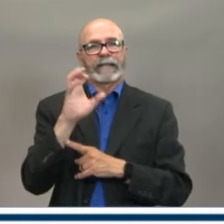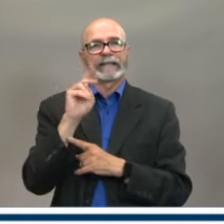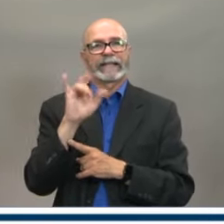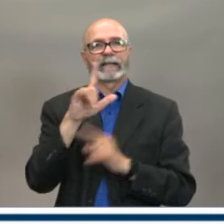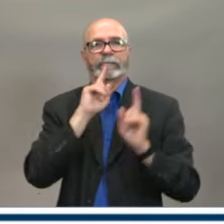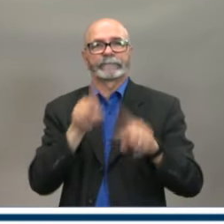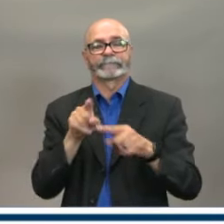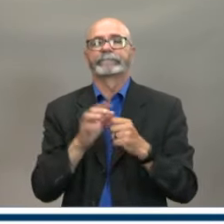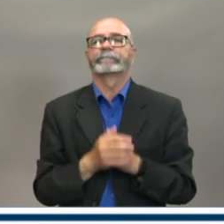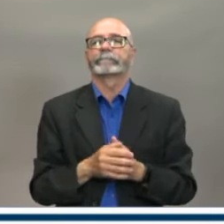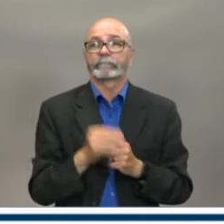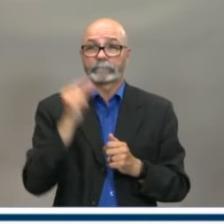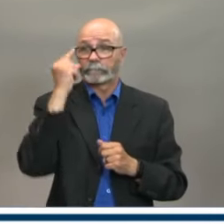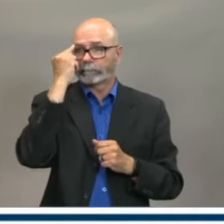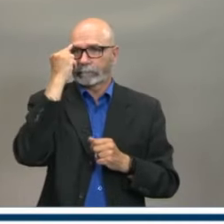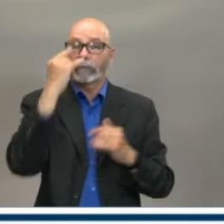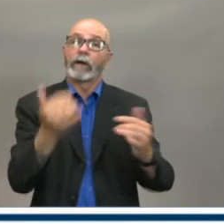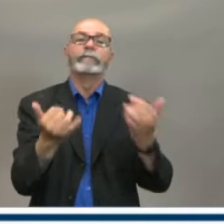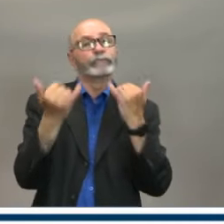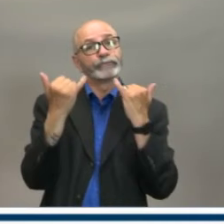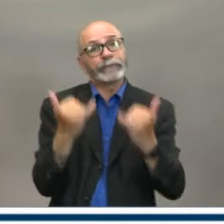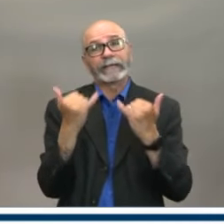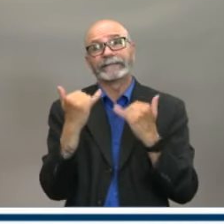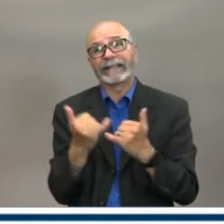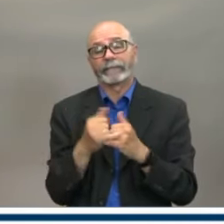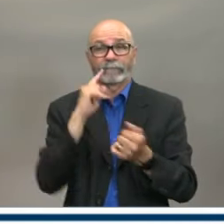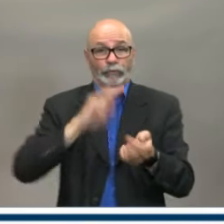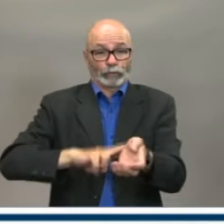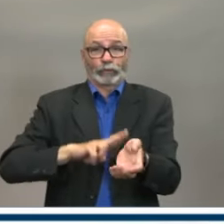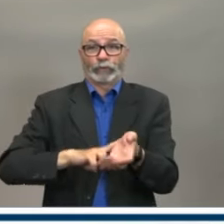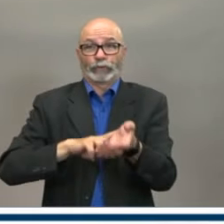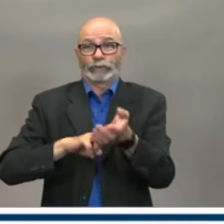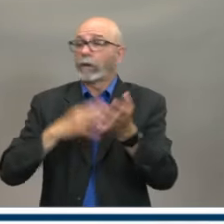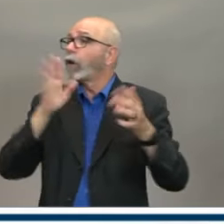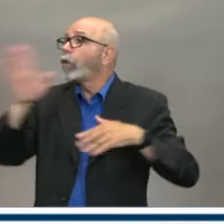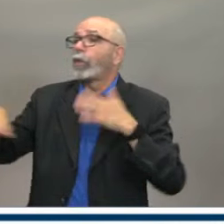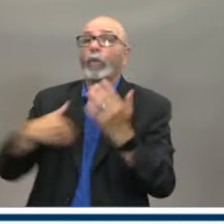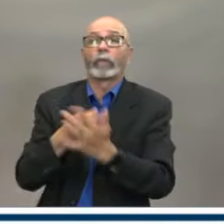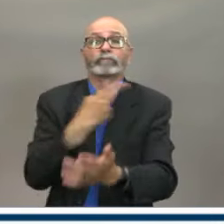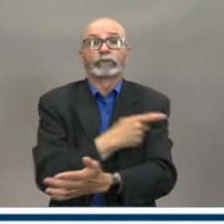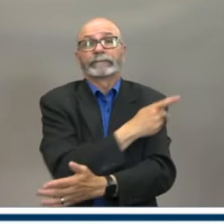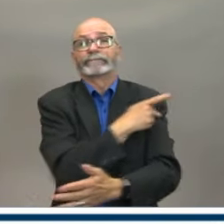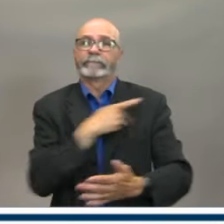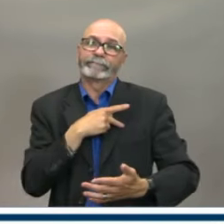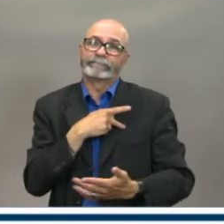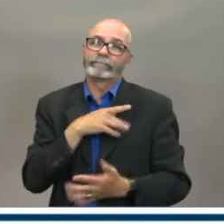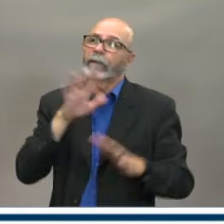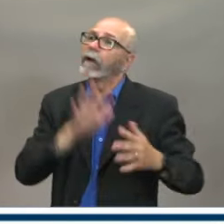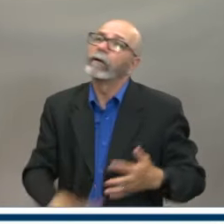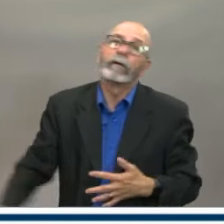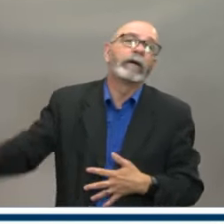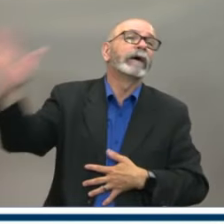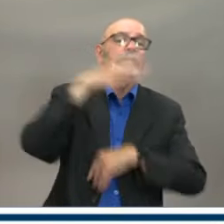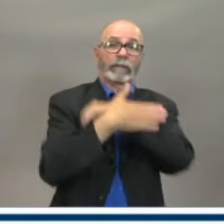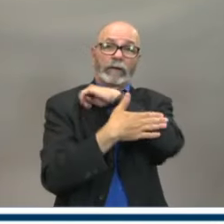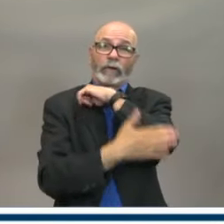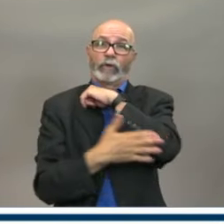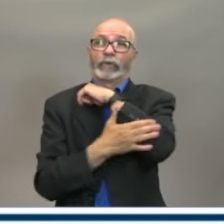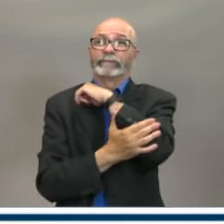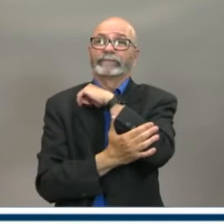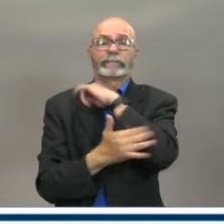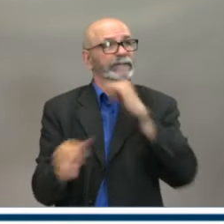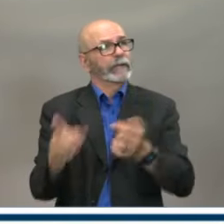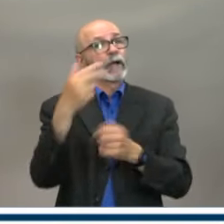significant time for nurses in our province and across the country. It is the year of the nurse, the week, and the day of the nurse. Nurses